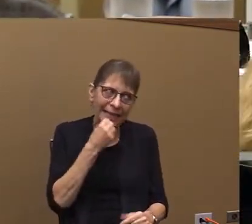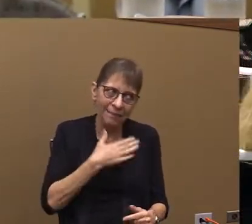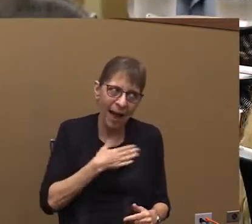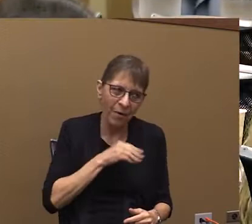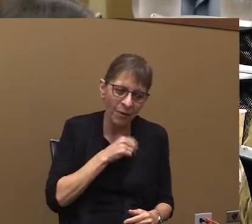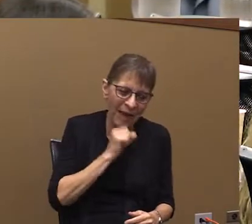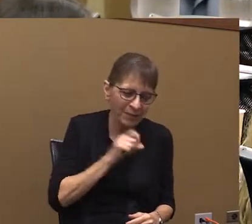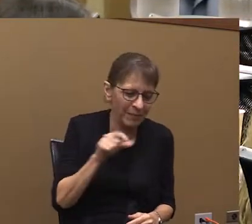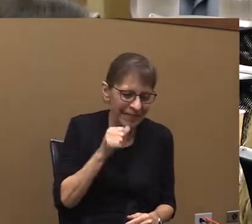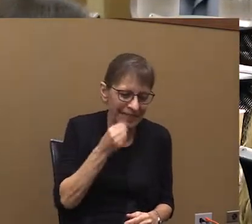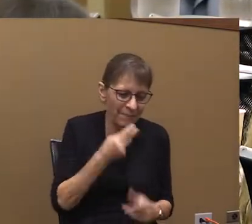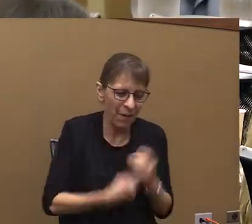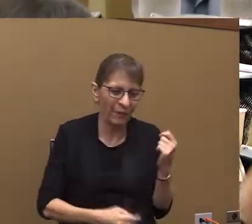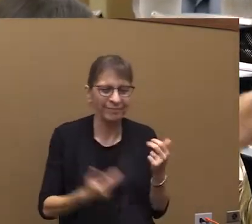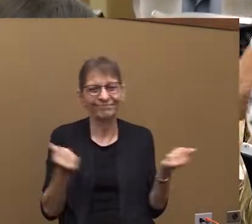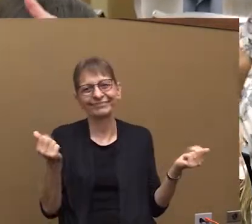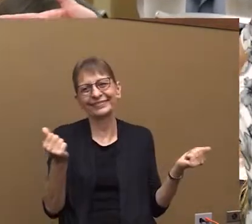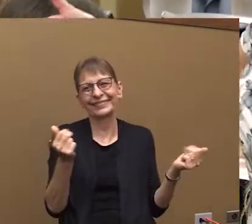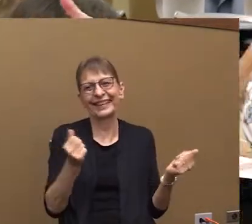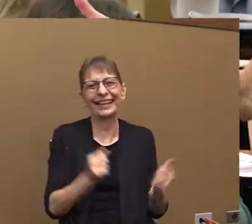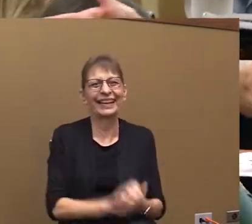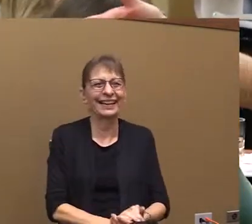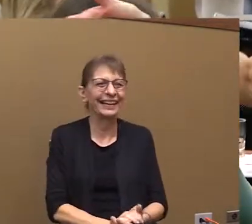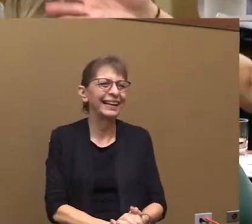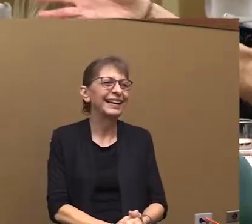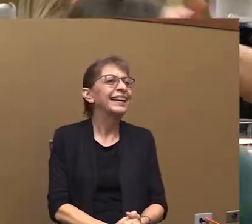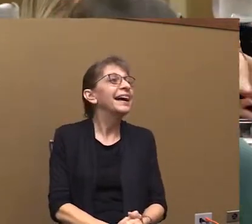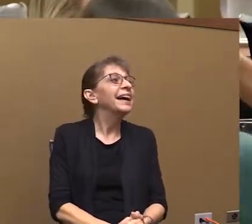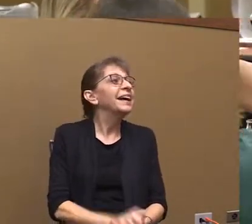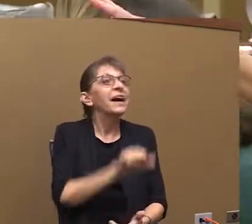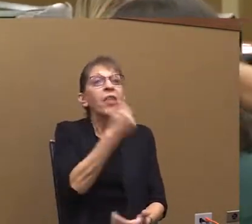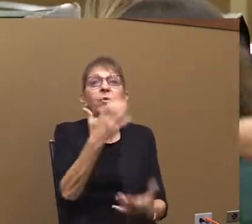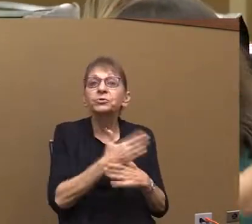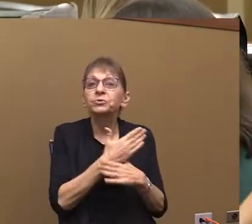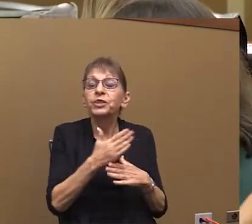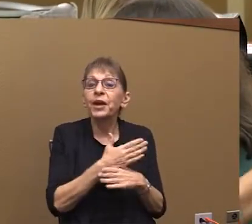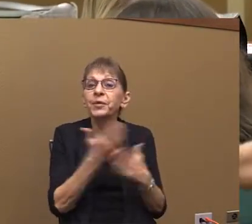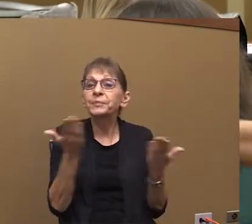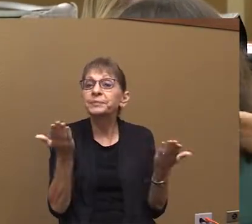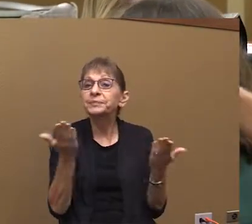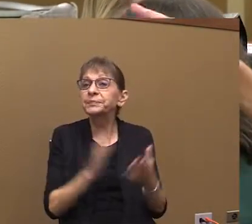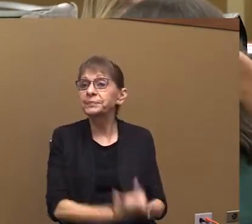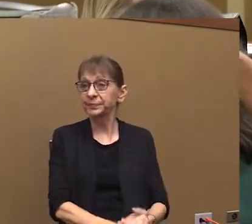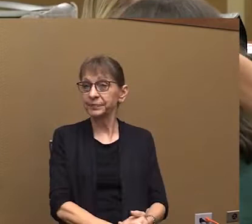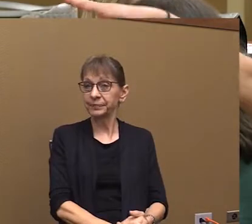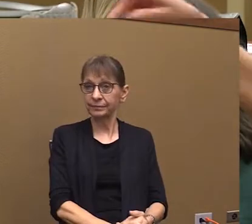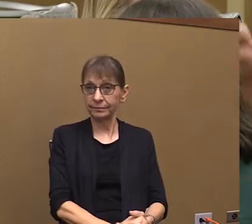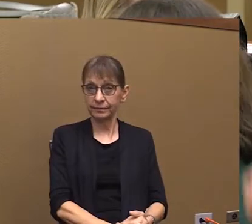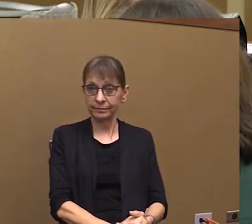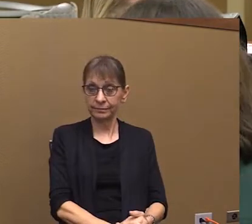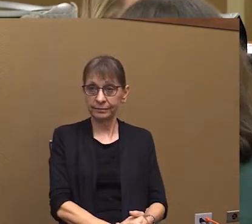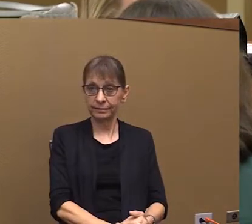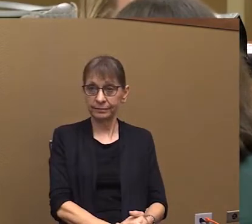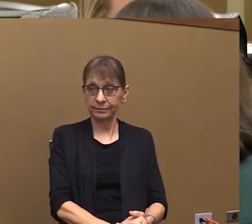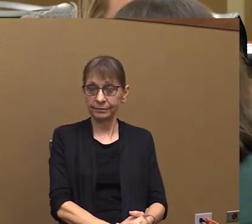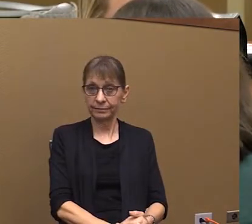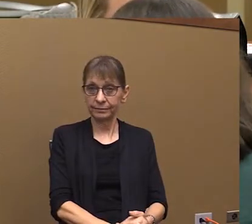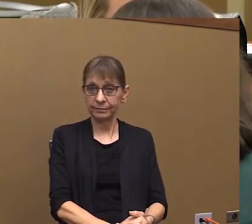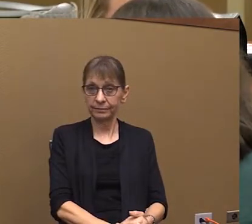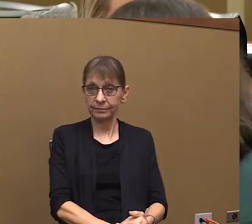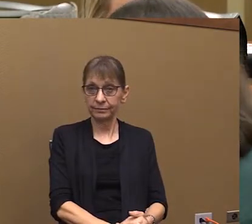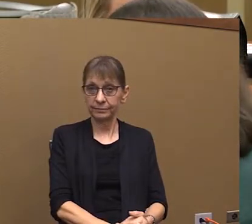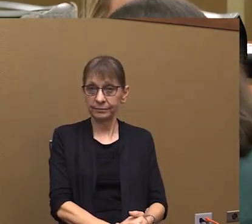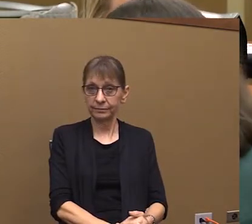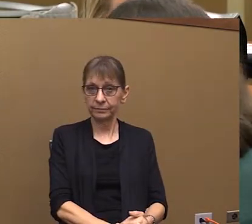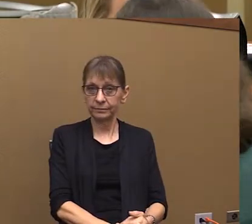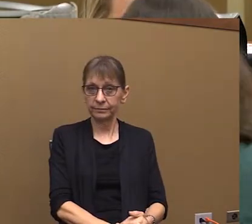cream. Okay. Anybody else want to share from this table of the